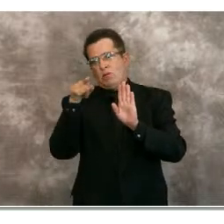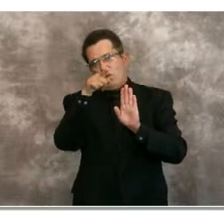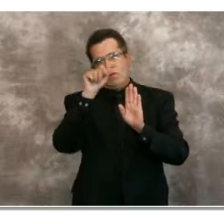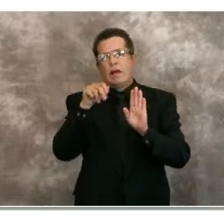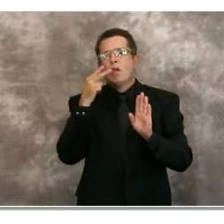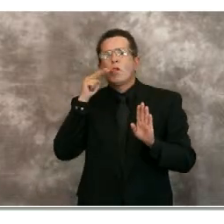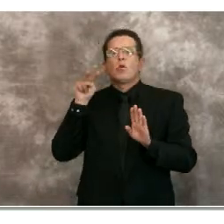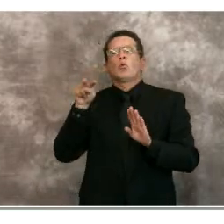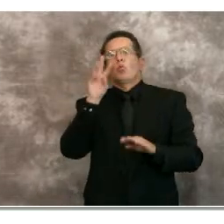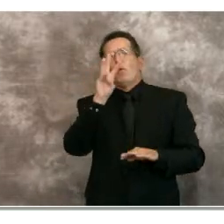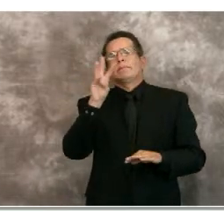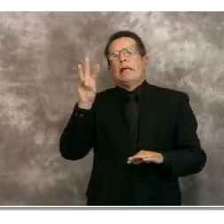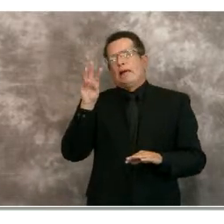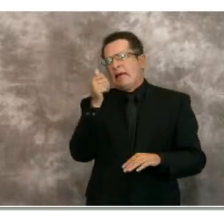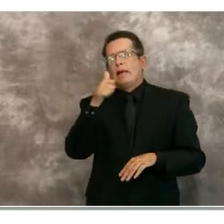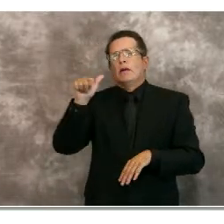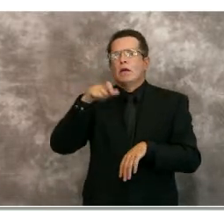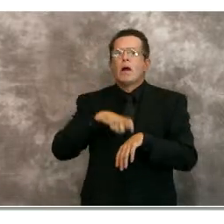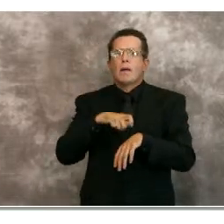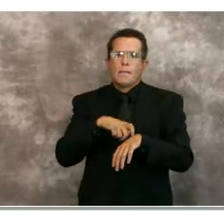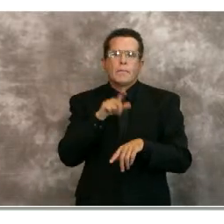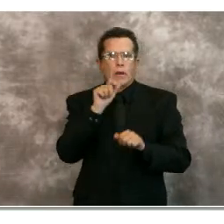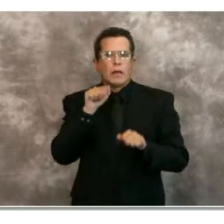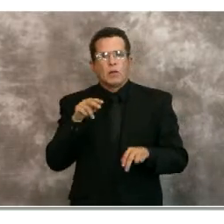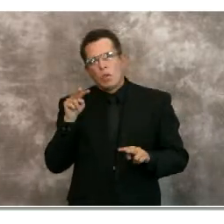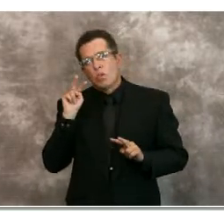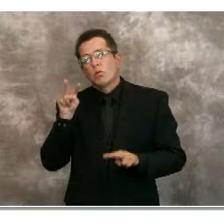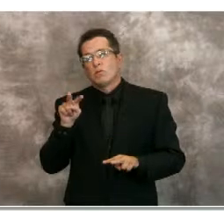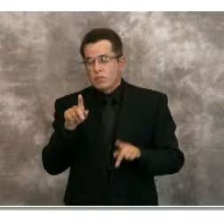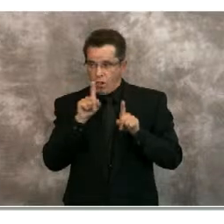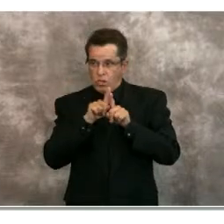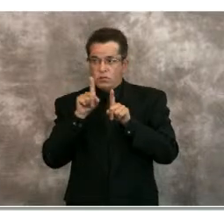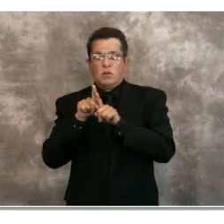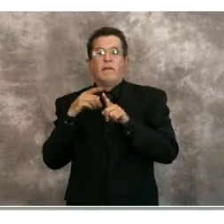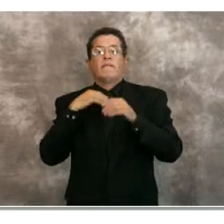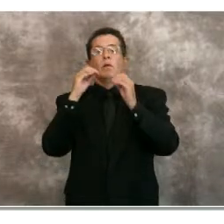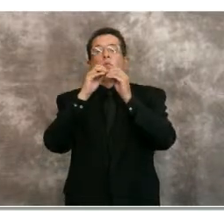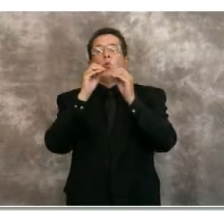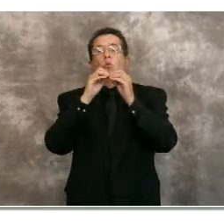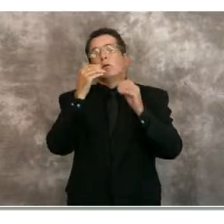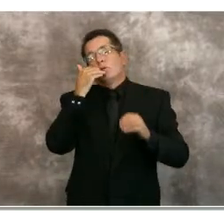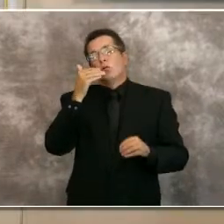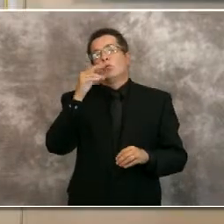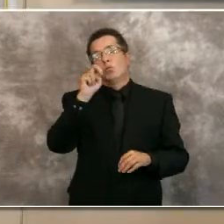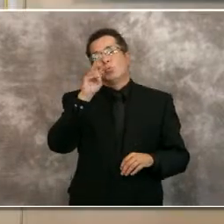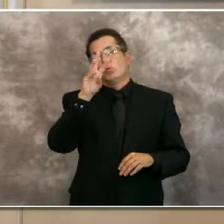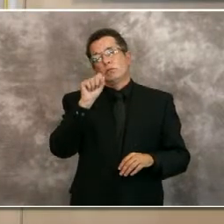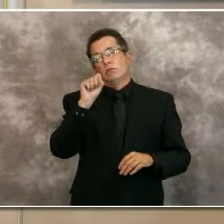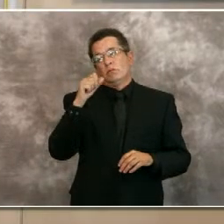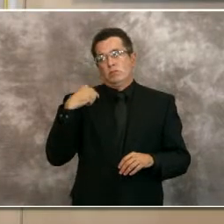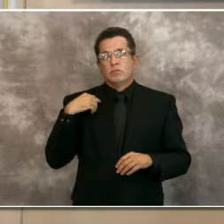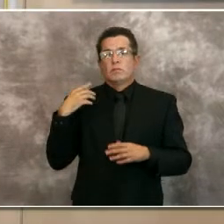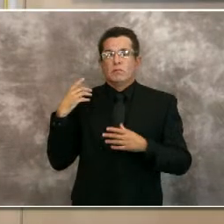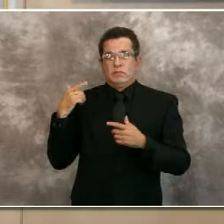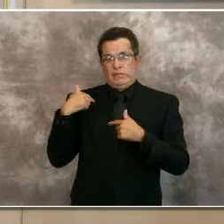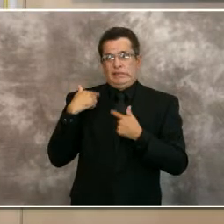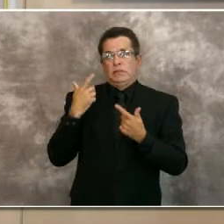time. Let me update you on some more good news that we received since the last time we held a briefing.